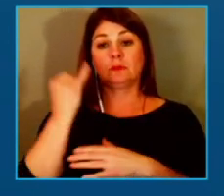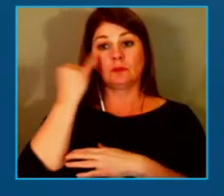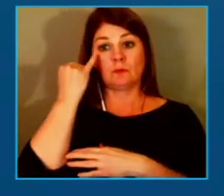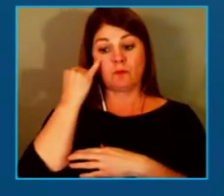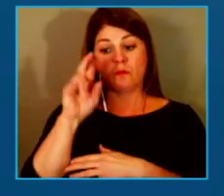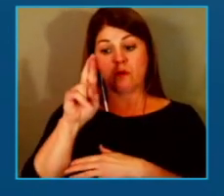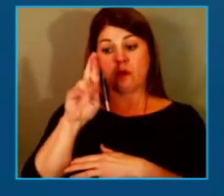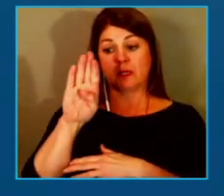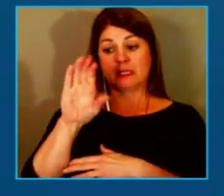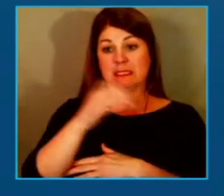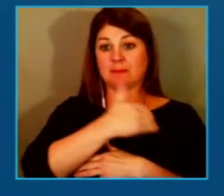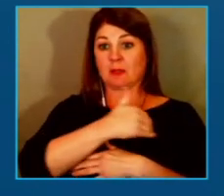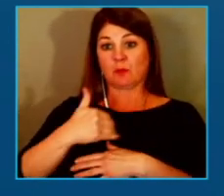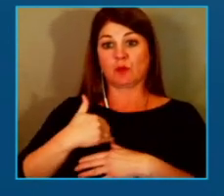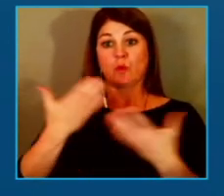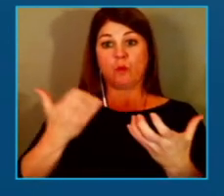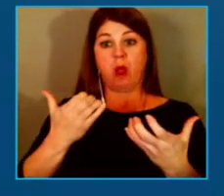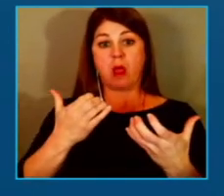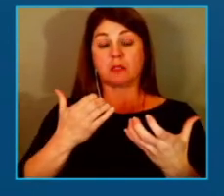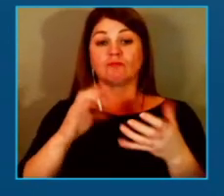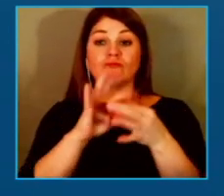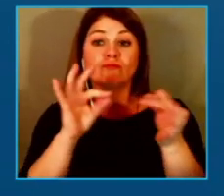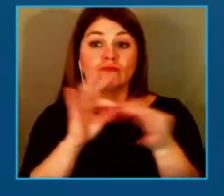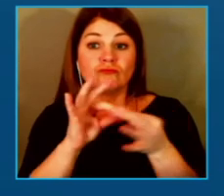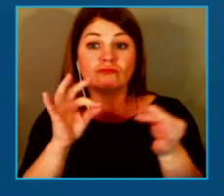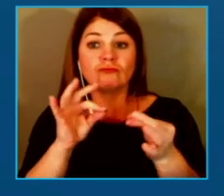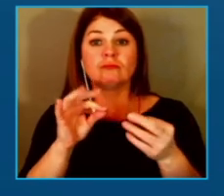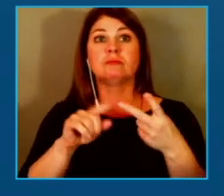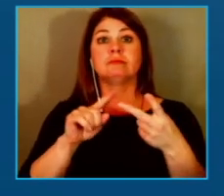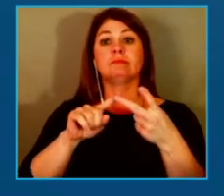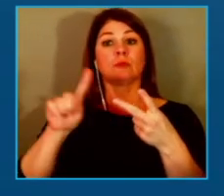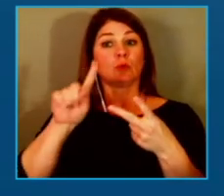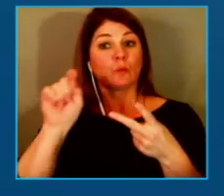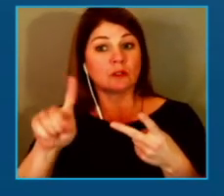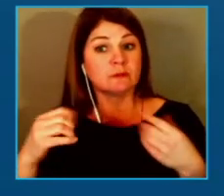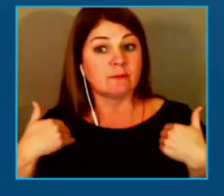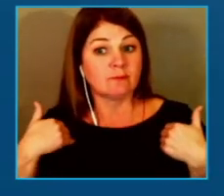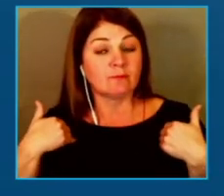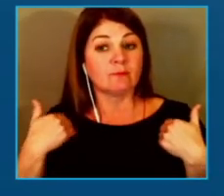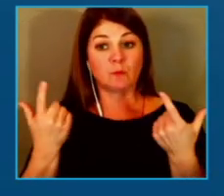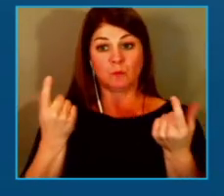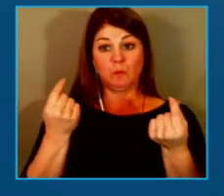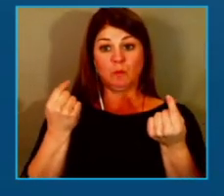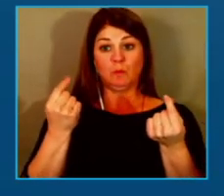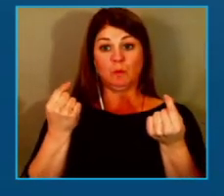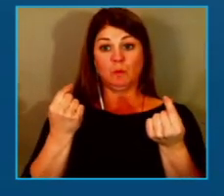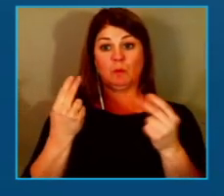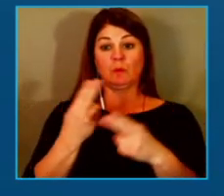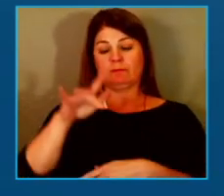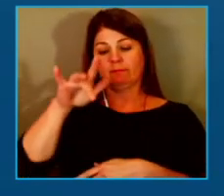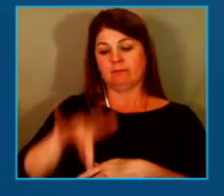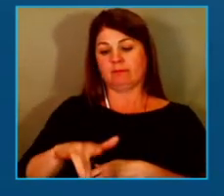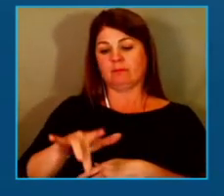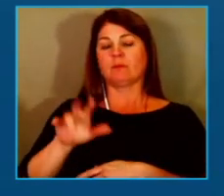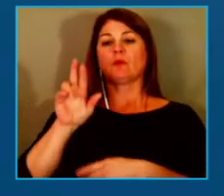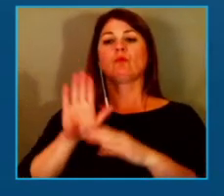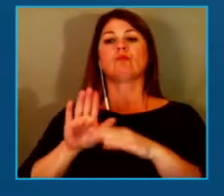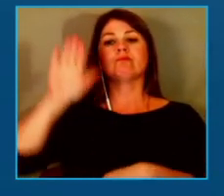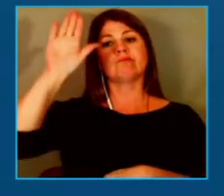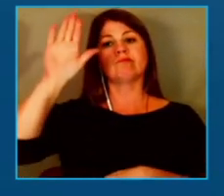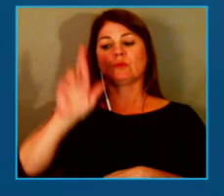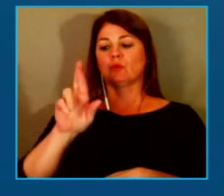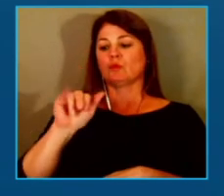would like to be recognized for comments or questions, please use the raise your hand feature in